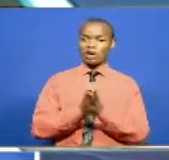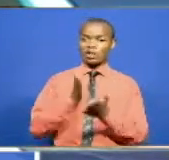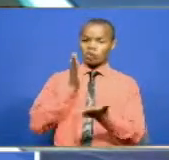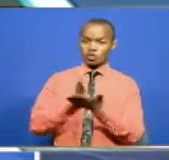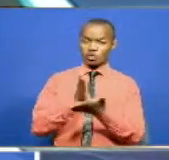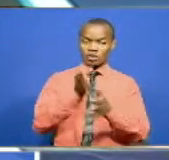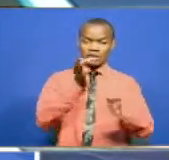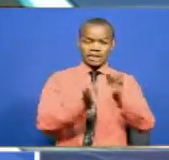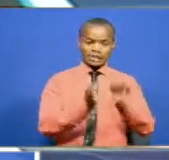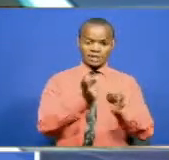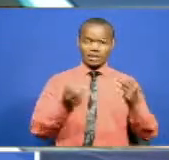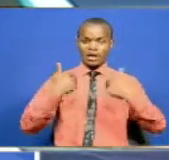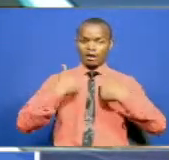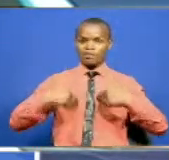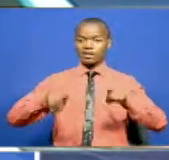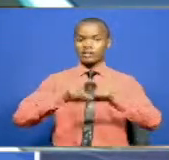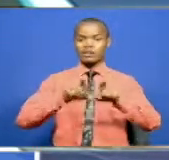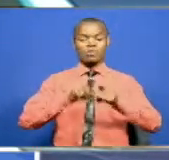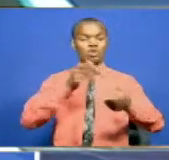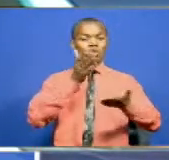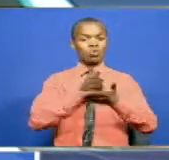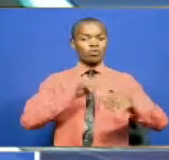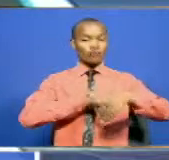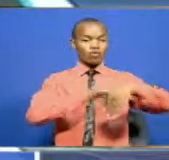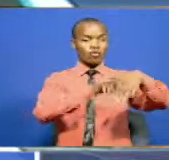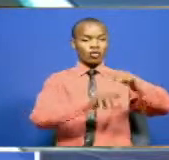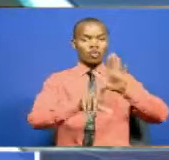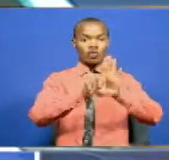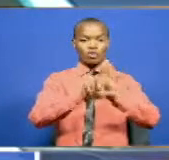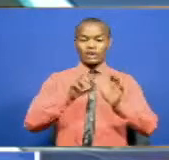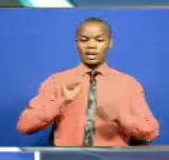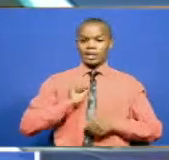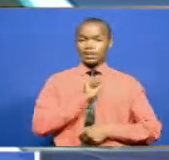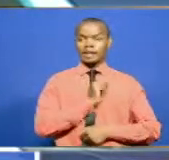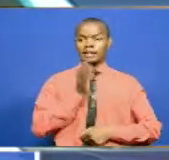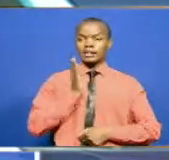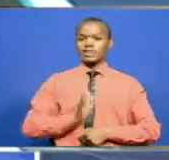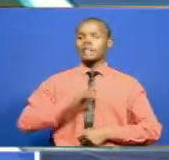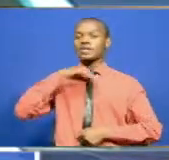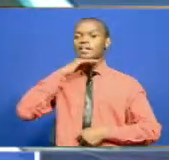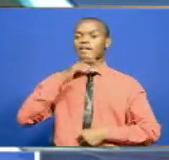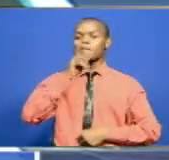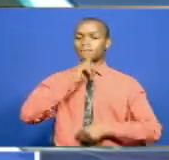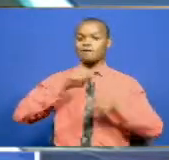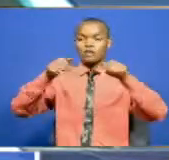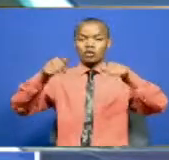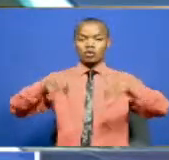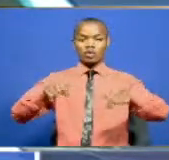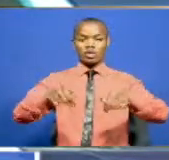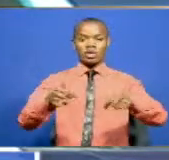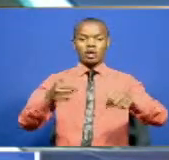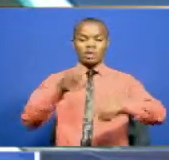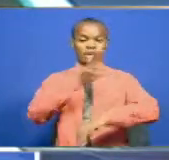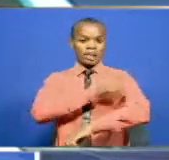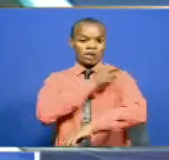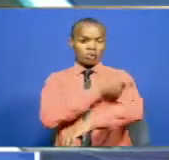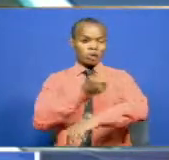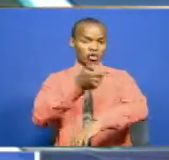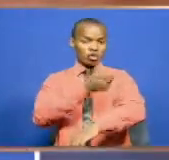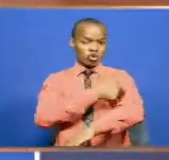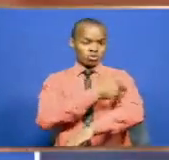who contributed to the rule of law. The Machakos senator died Friday at a Nairobi hospital where he has been undergoing